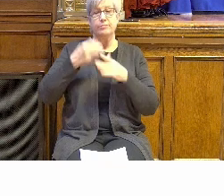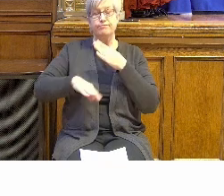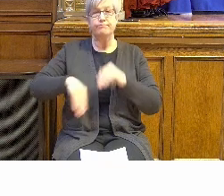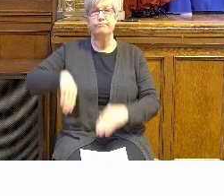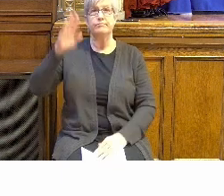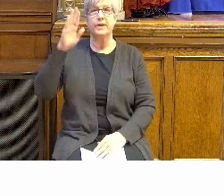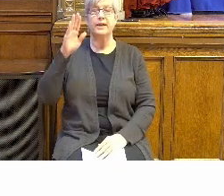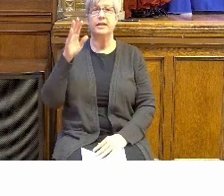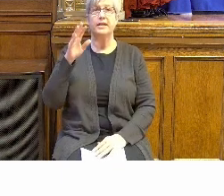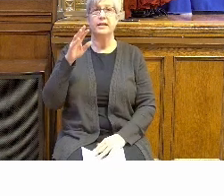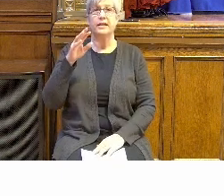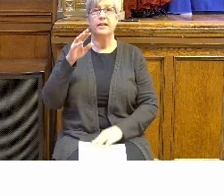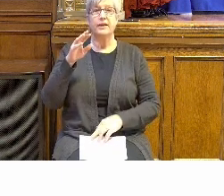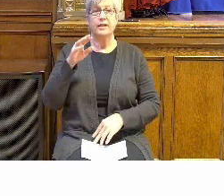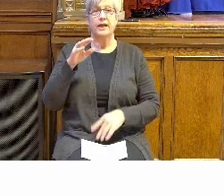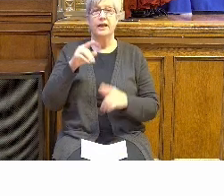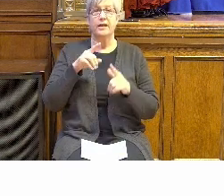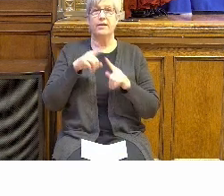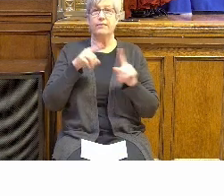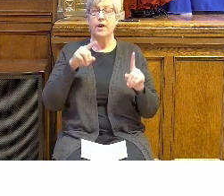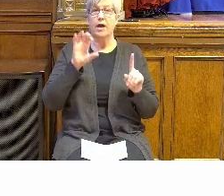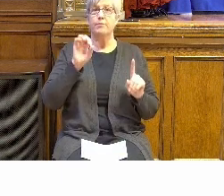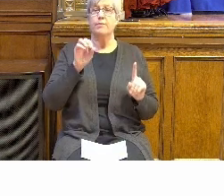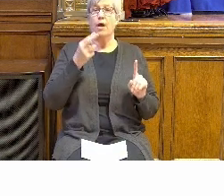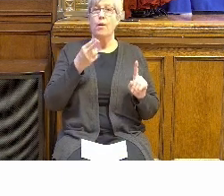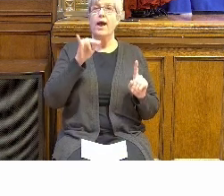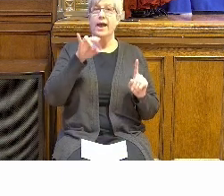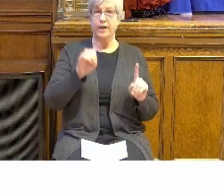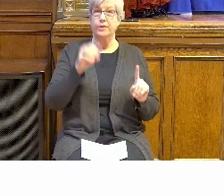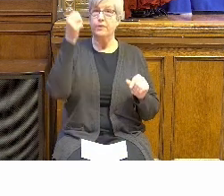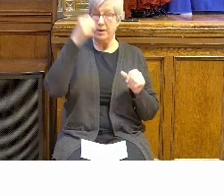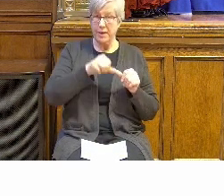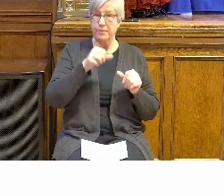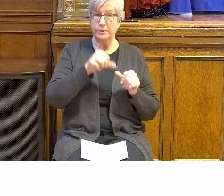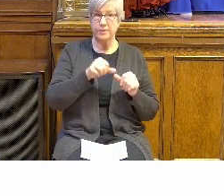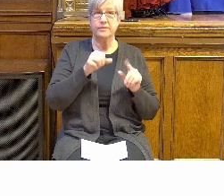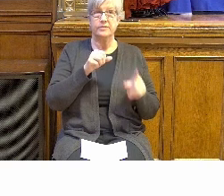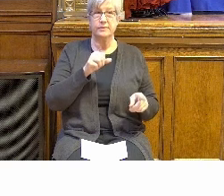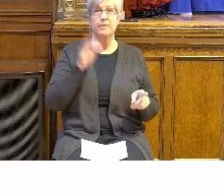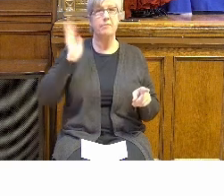a base in Youngstown, Ohio, and so I can recall a family,